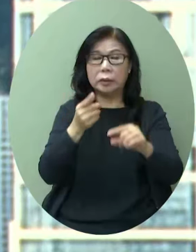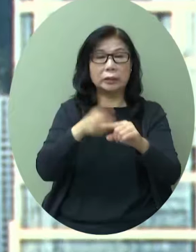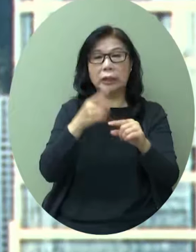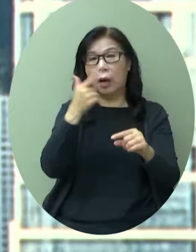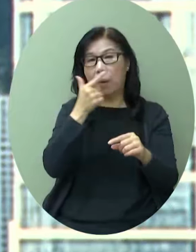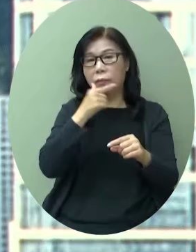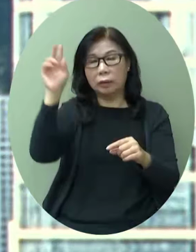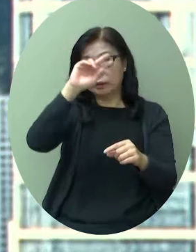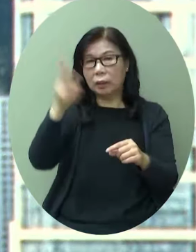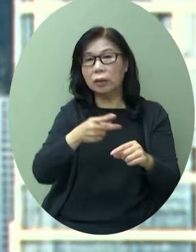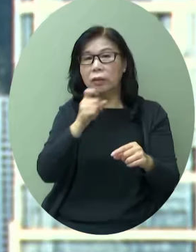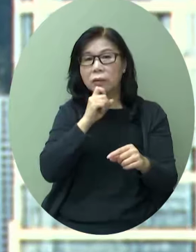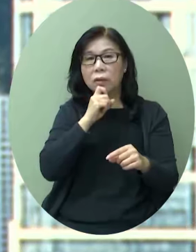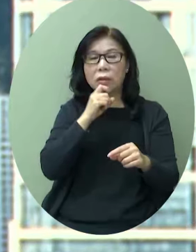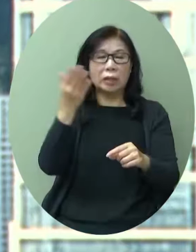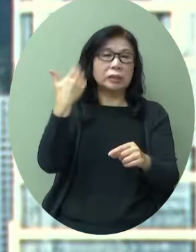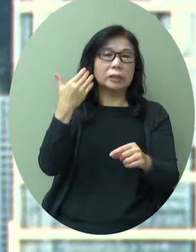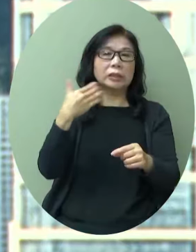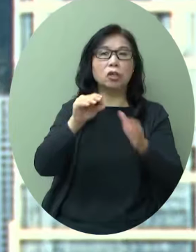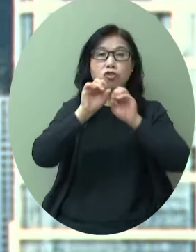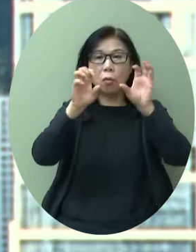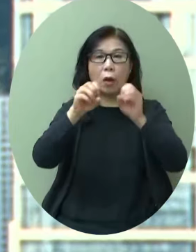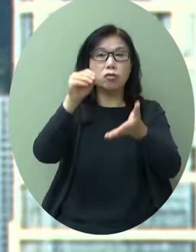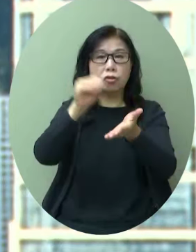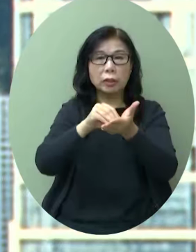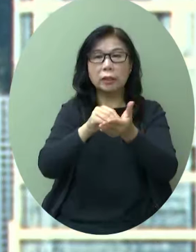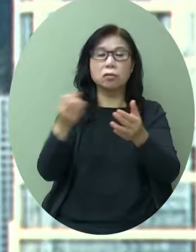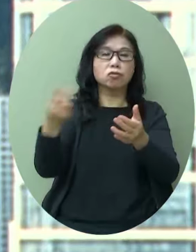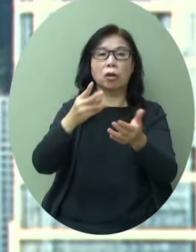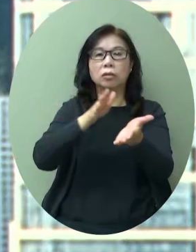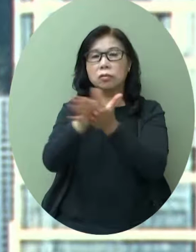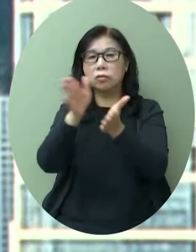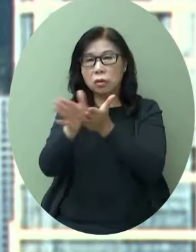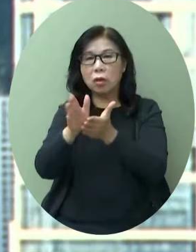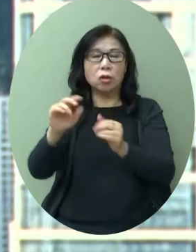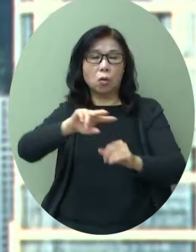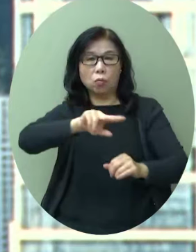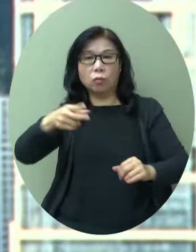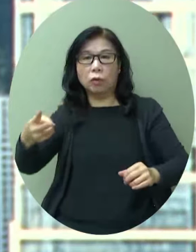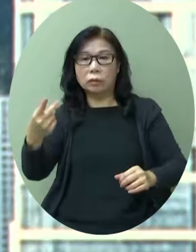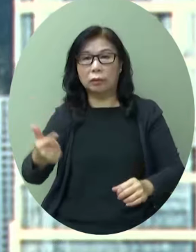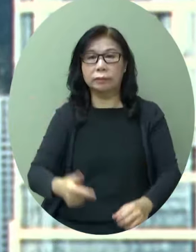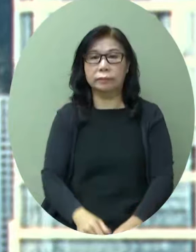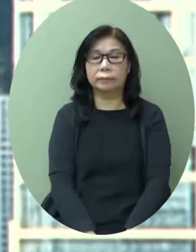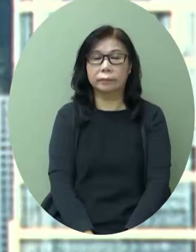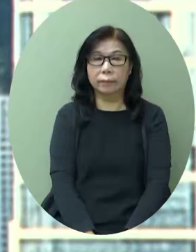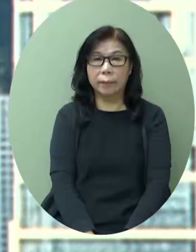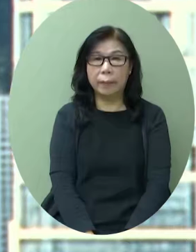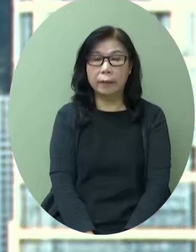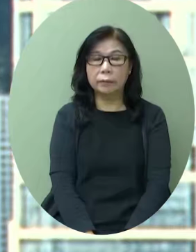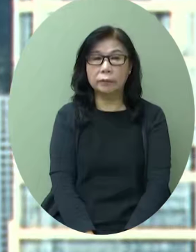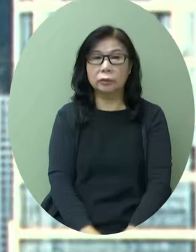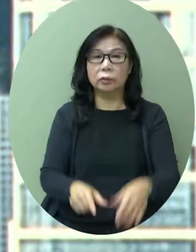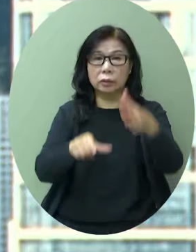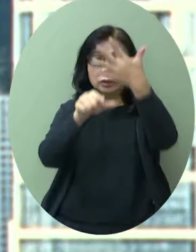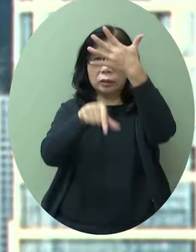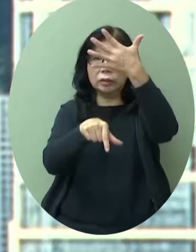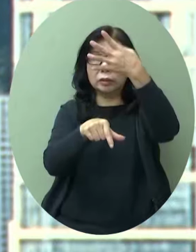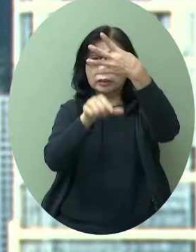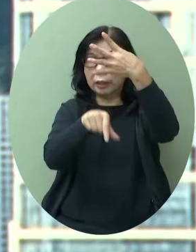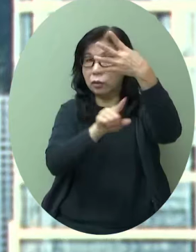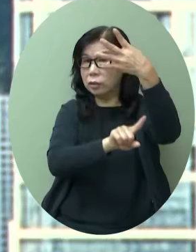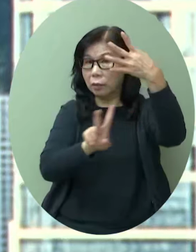have managed not to do so since the April 12 meeting that I announced this new direction. but sometimes in order to